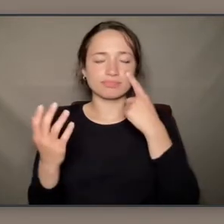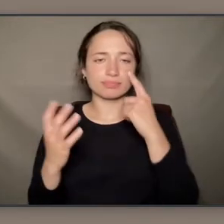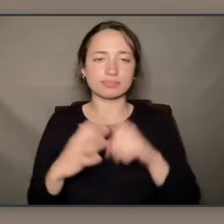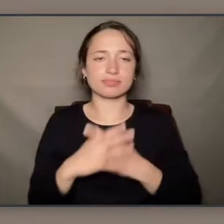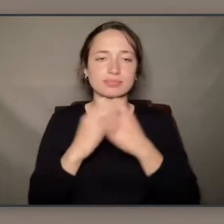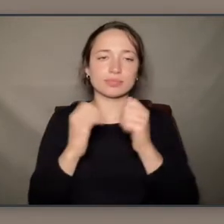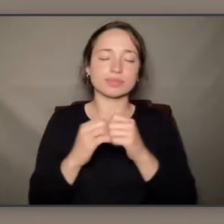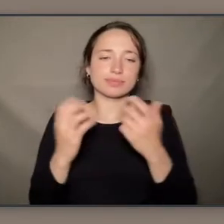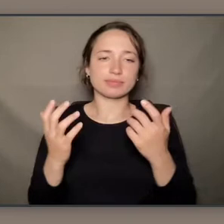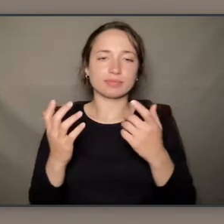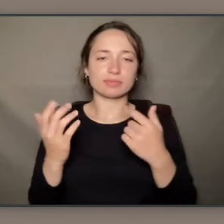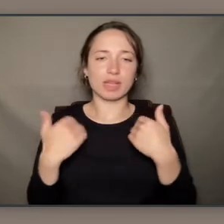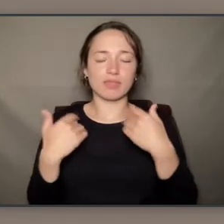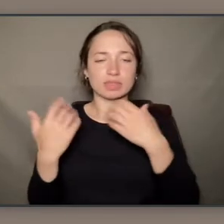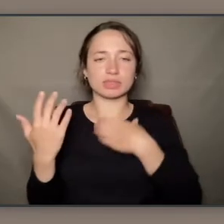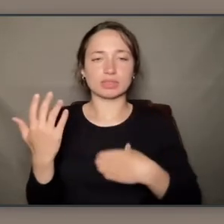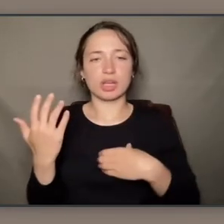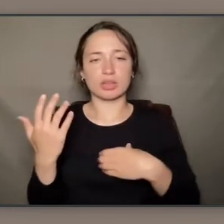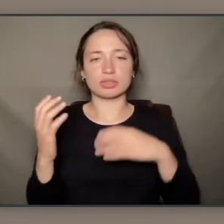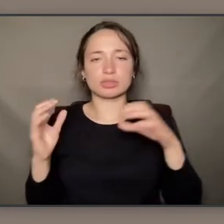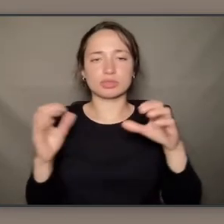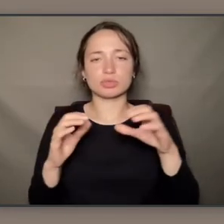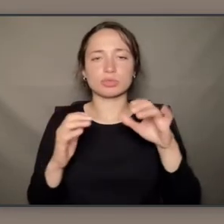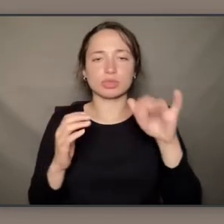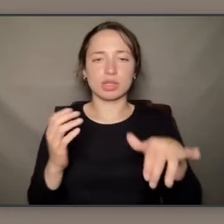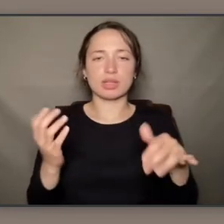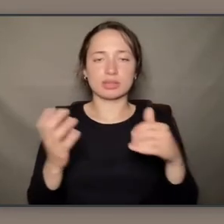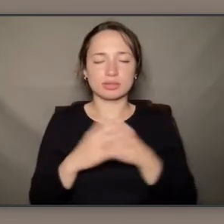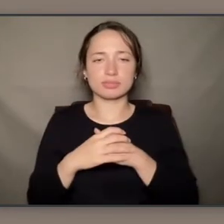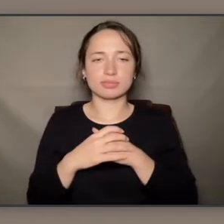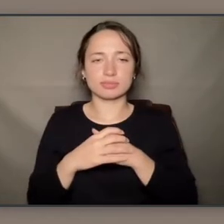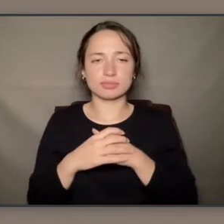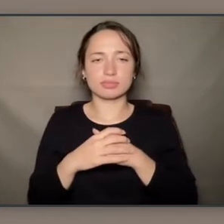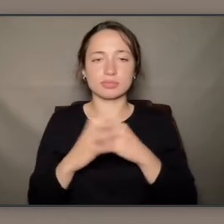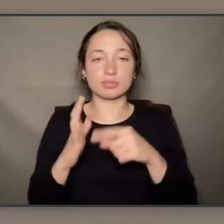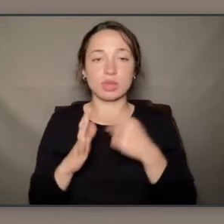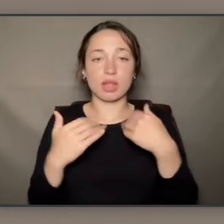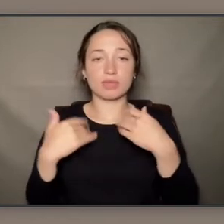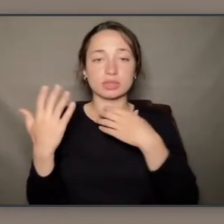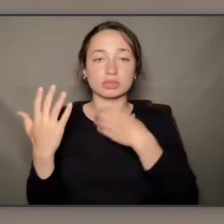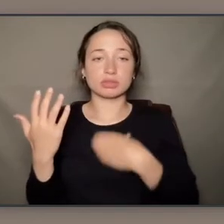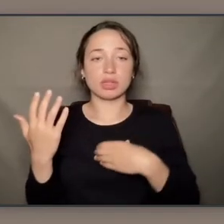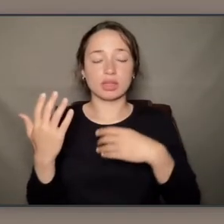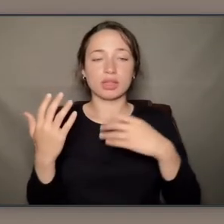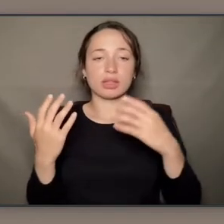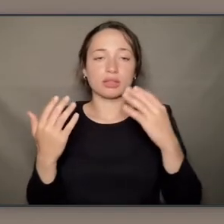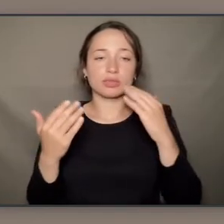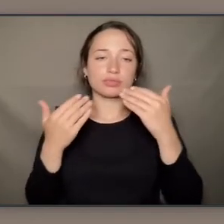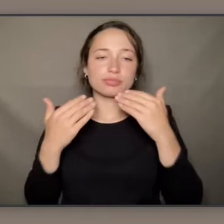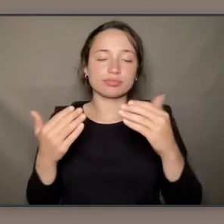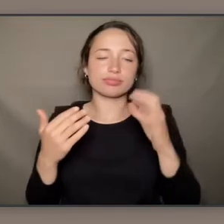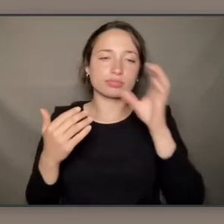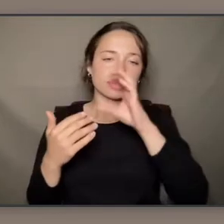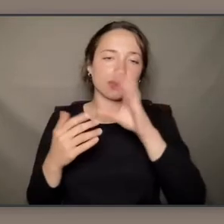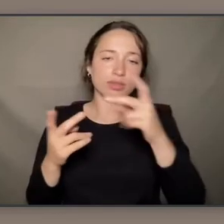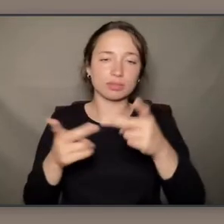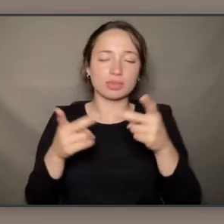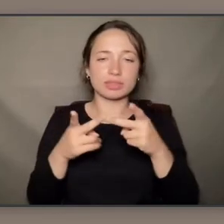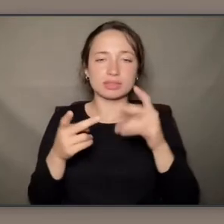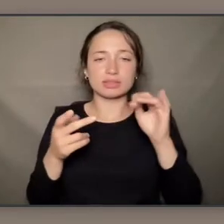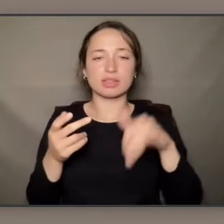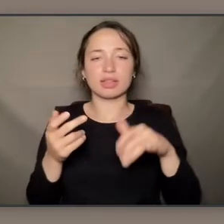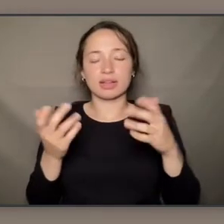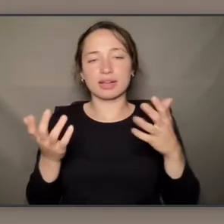I think to begin with, by having the desire to do that. And I think once we have the desire, then